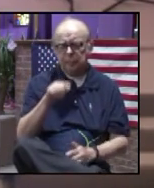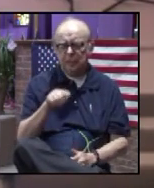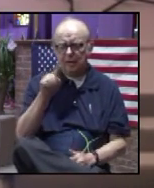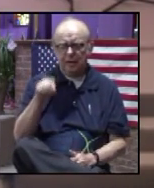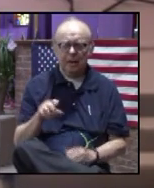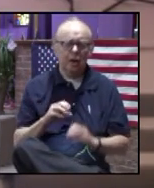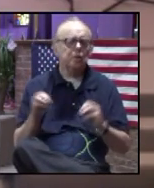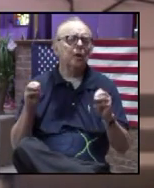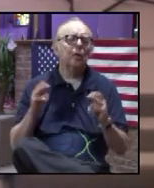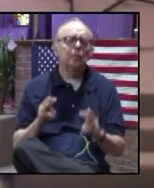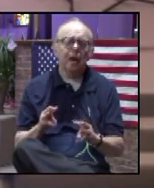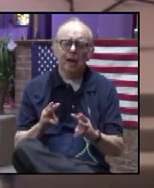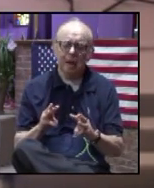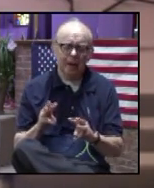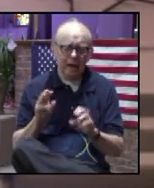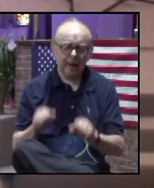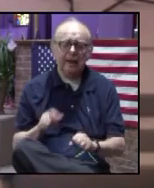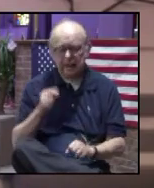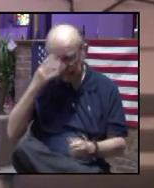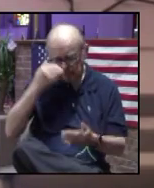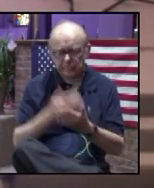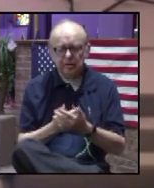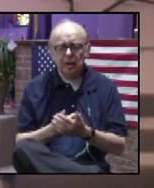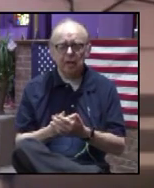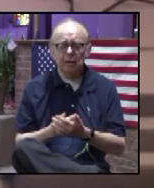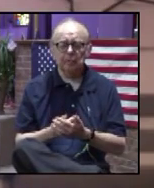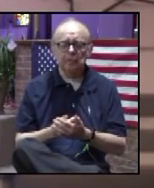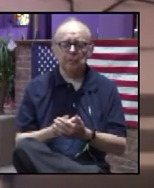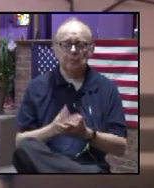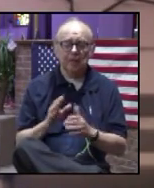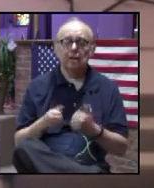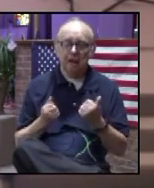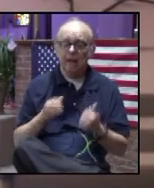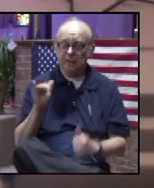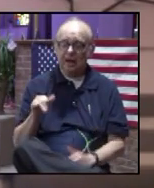No way can he be alive. Yes, he was.